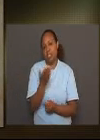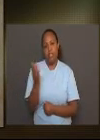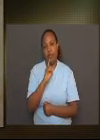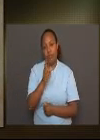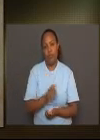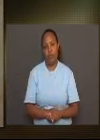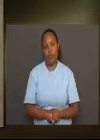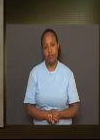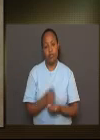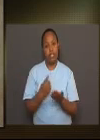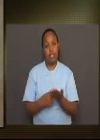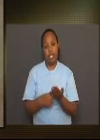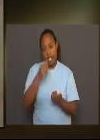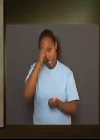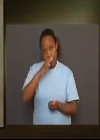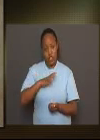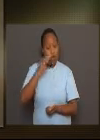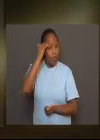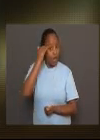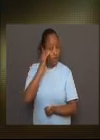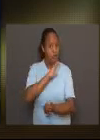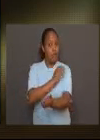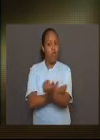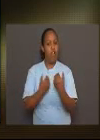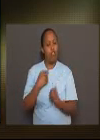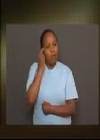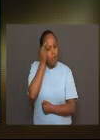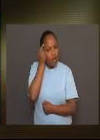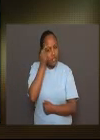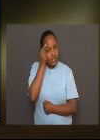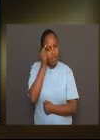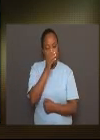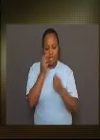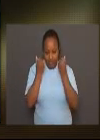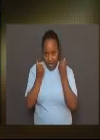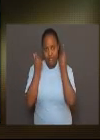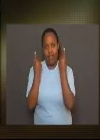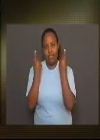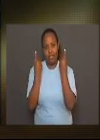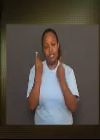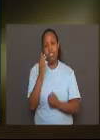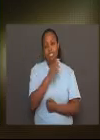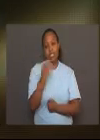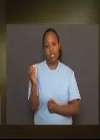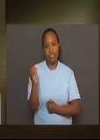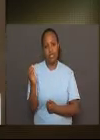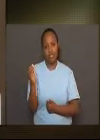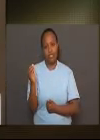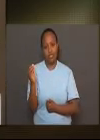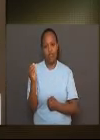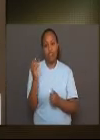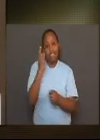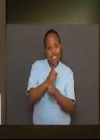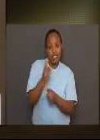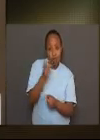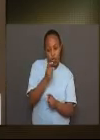is the power of the human mind to think, understand, and form